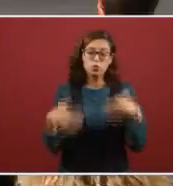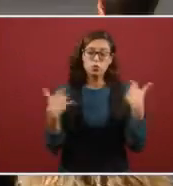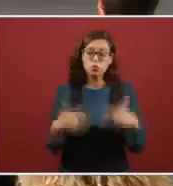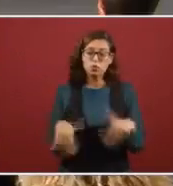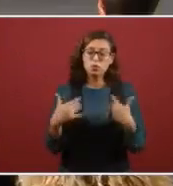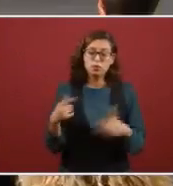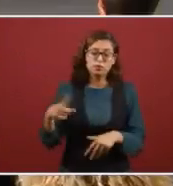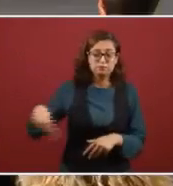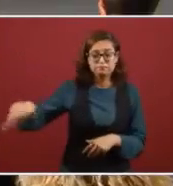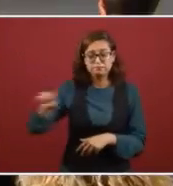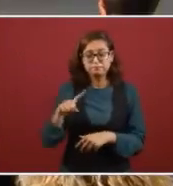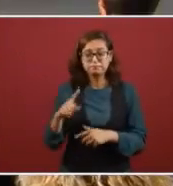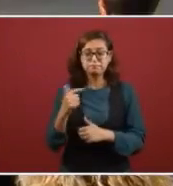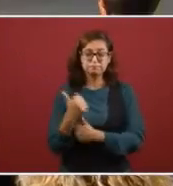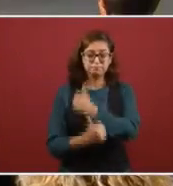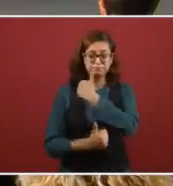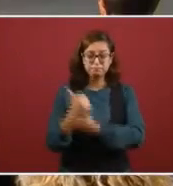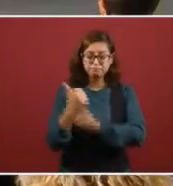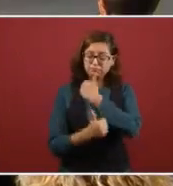extraordinary